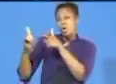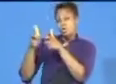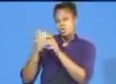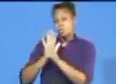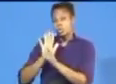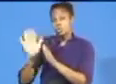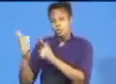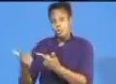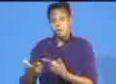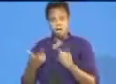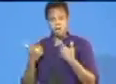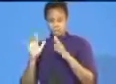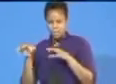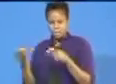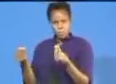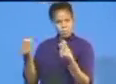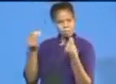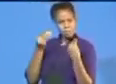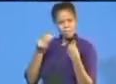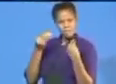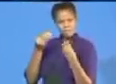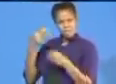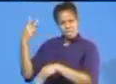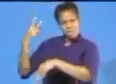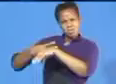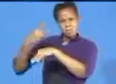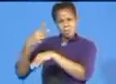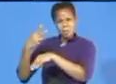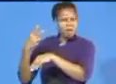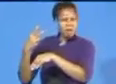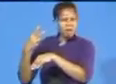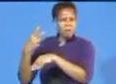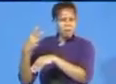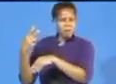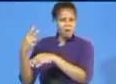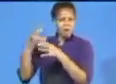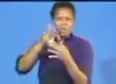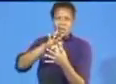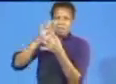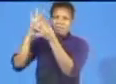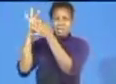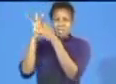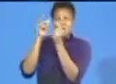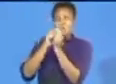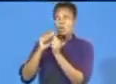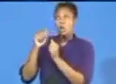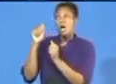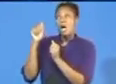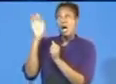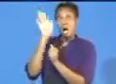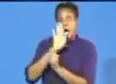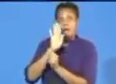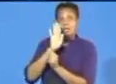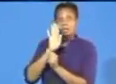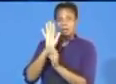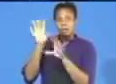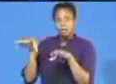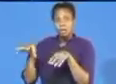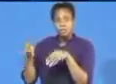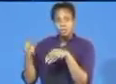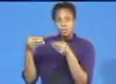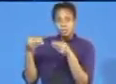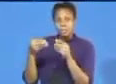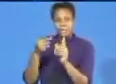life? Can you give me a double portion of the connection you have with God? Can you give